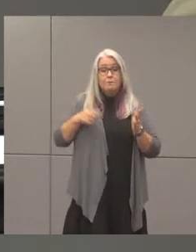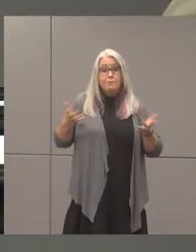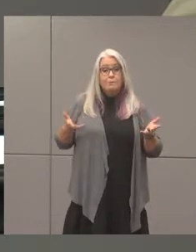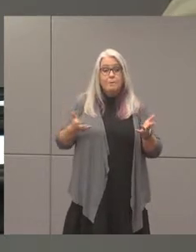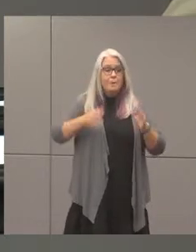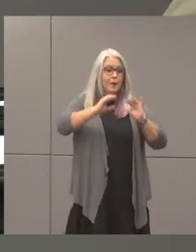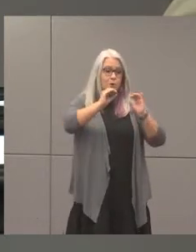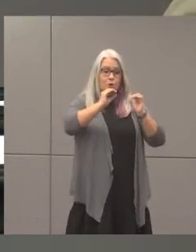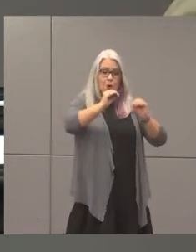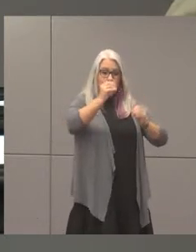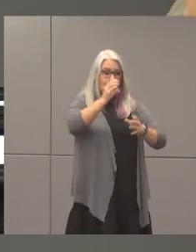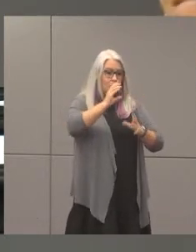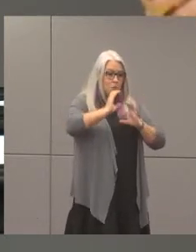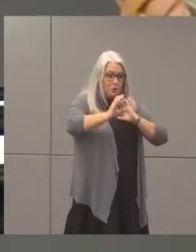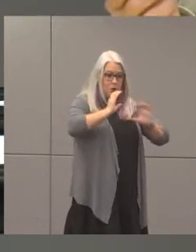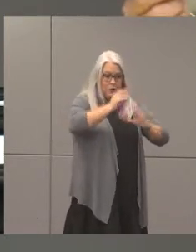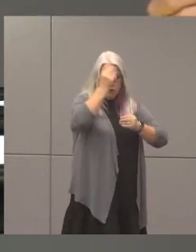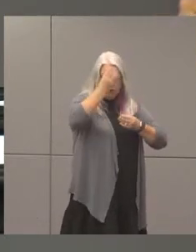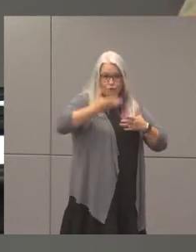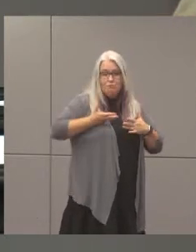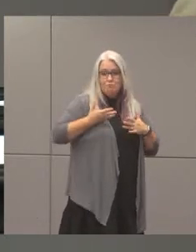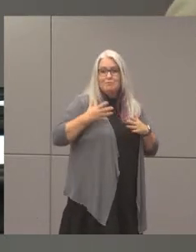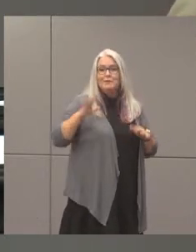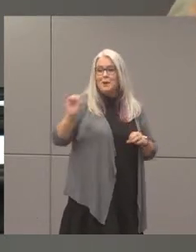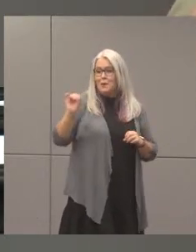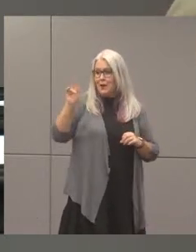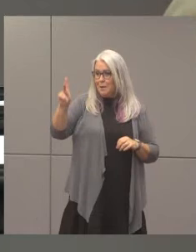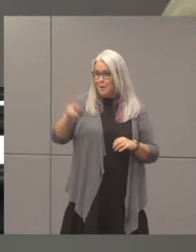no communications. Okay.